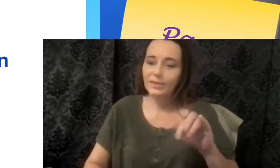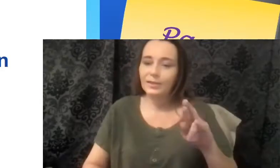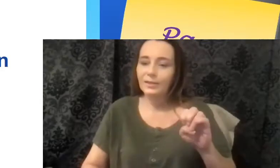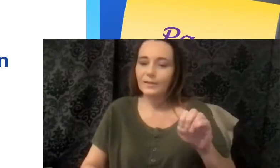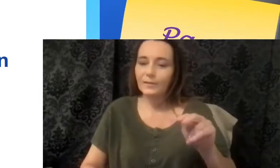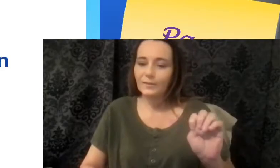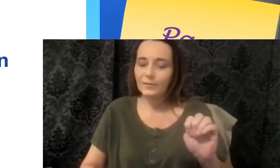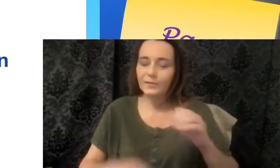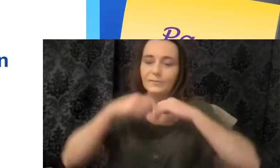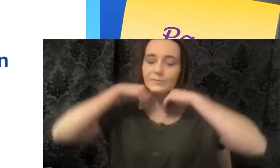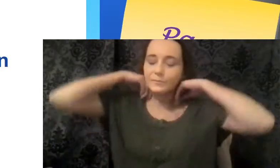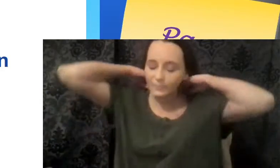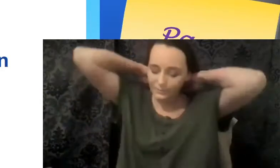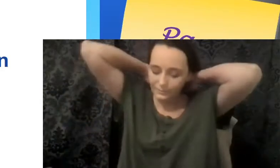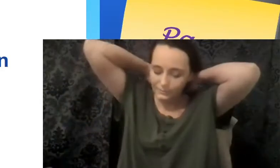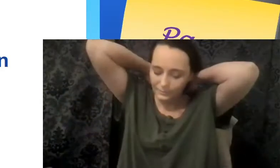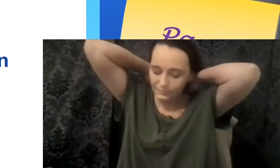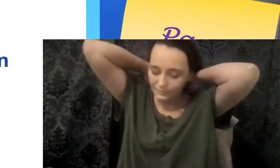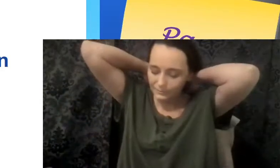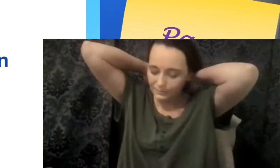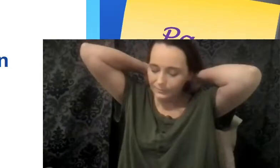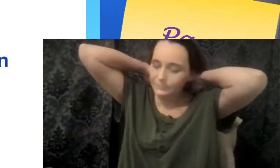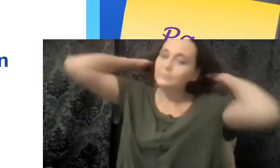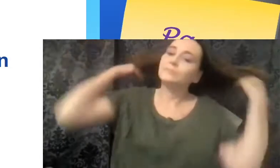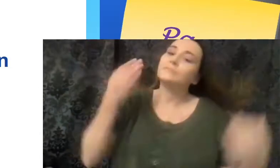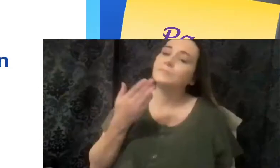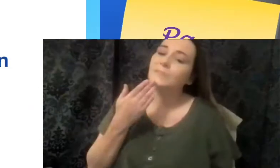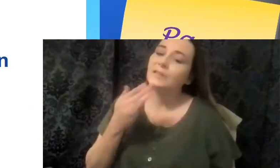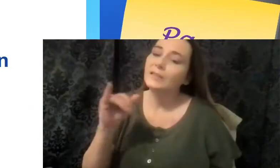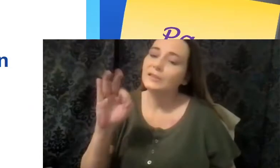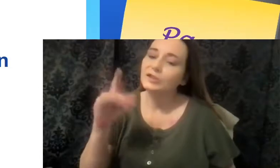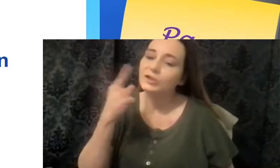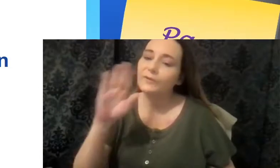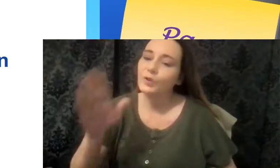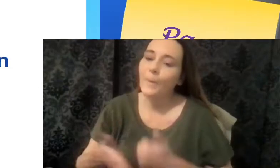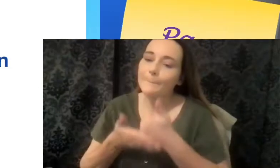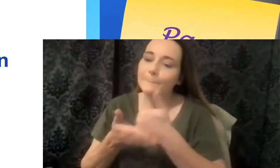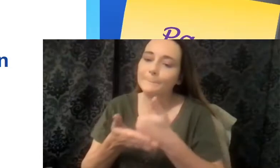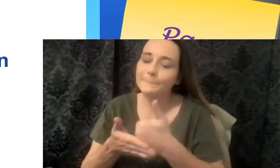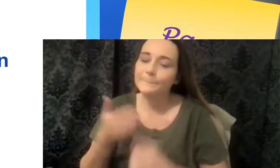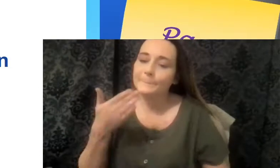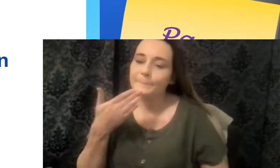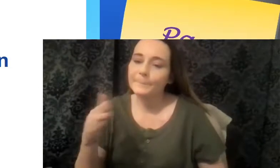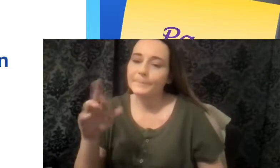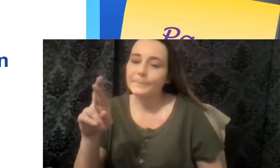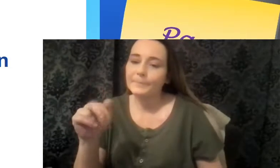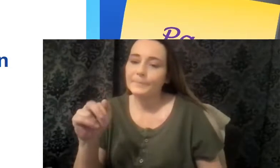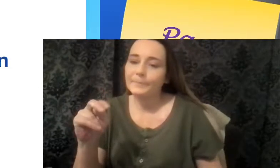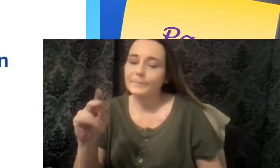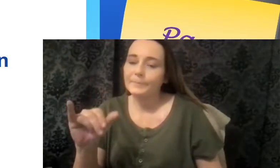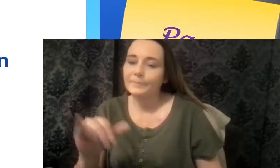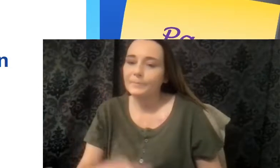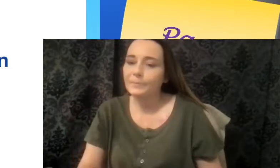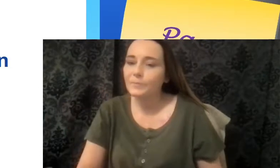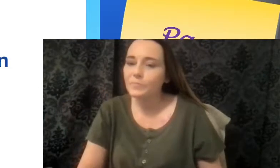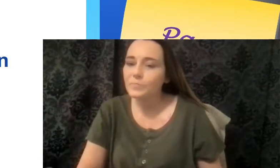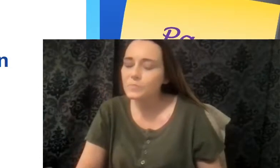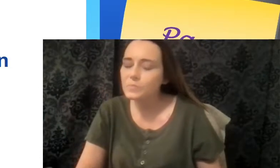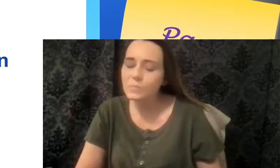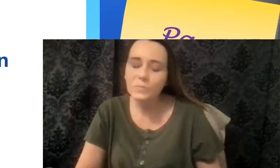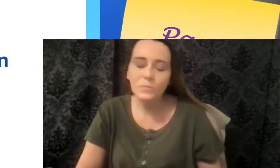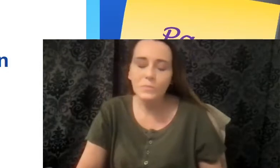Randy. Thank Thanks, you. Jeff. Thanks, Jeff, for your help there. All right, thank you, Randy. Could Irene, could I